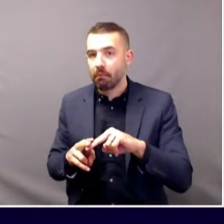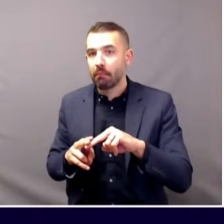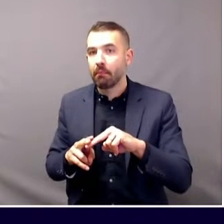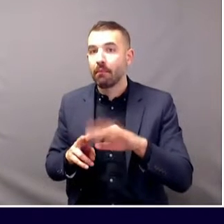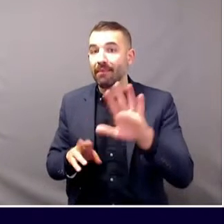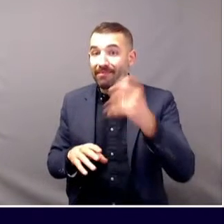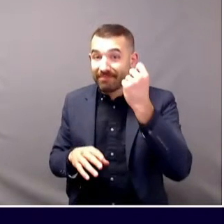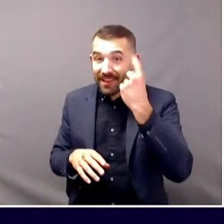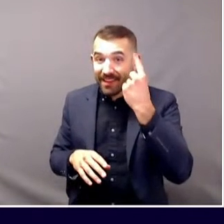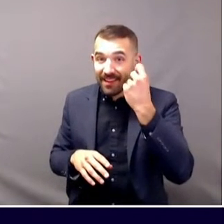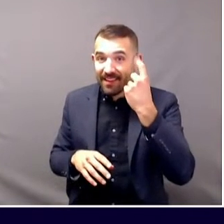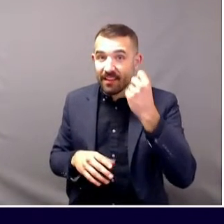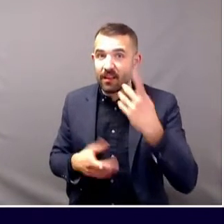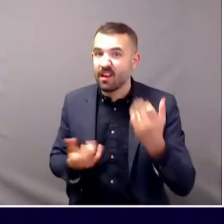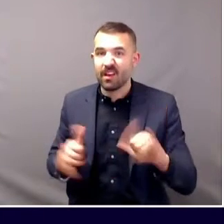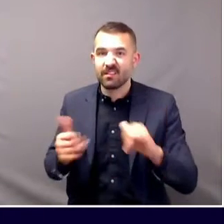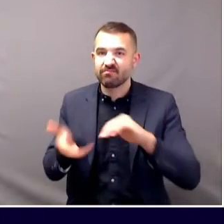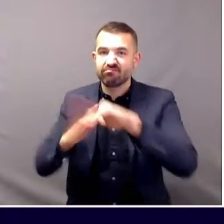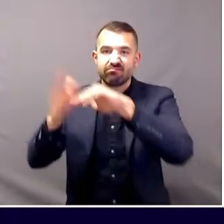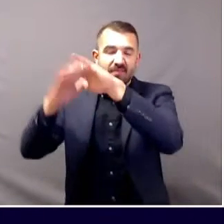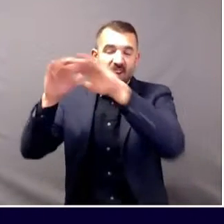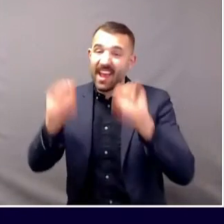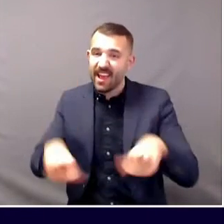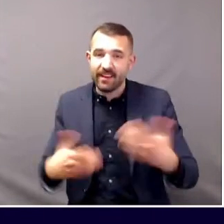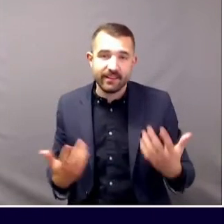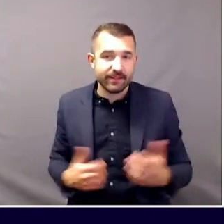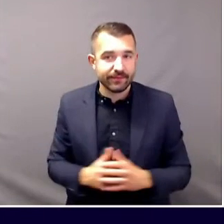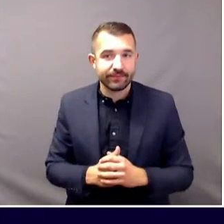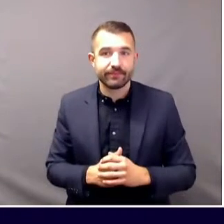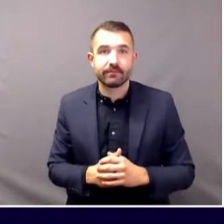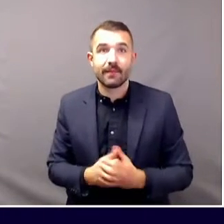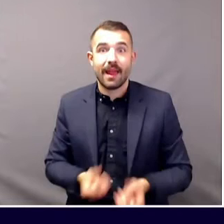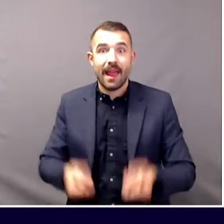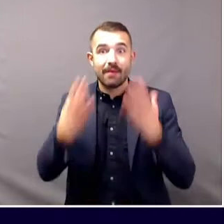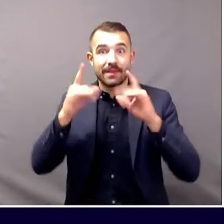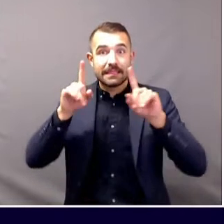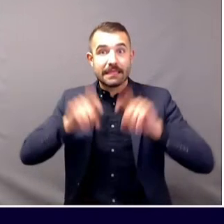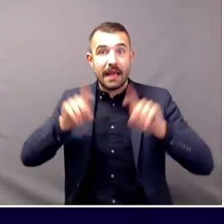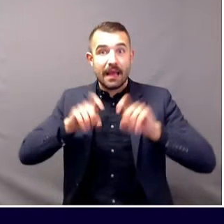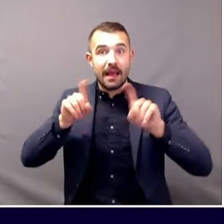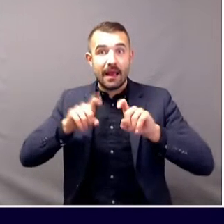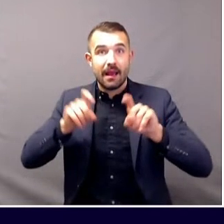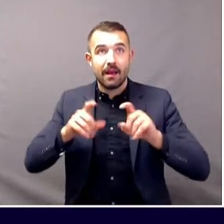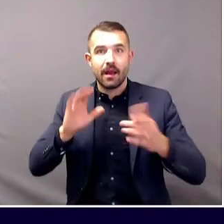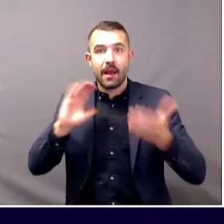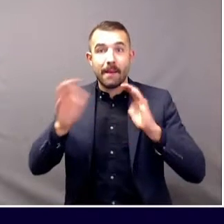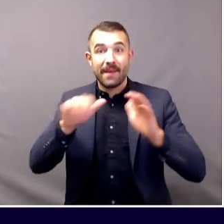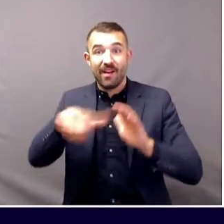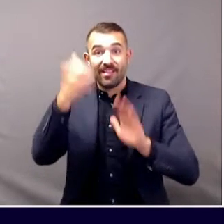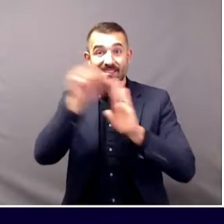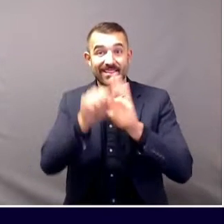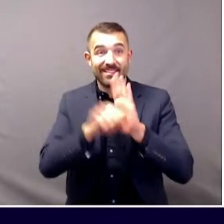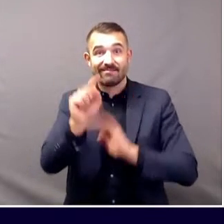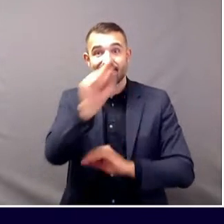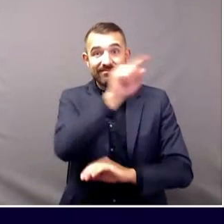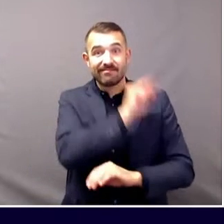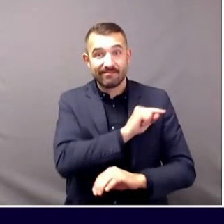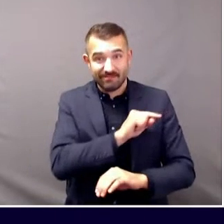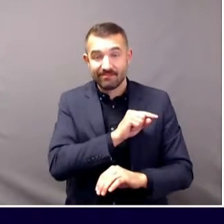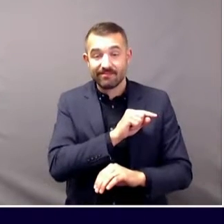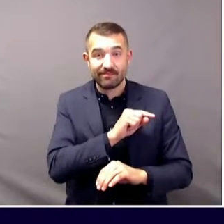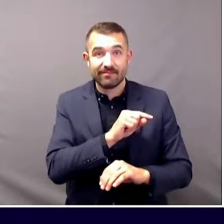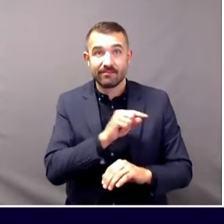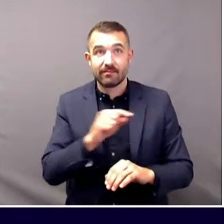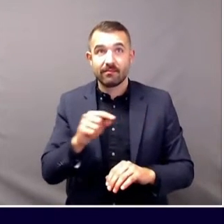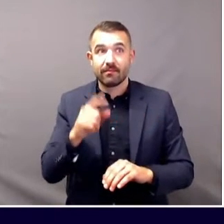up. Our testing volume relative to other states, as well as relative to a model developed by the